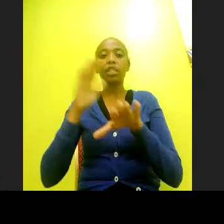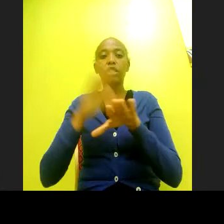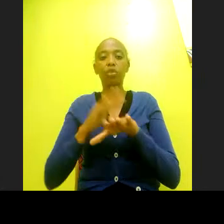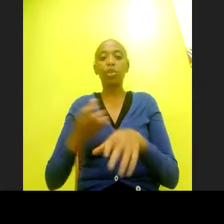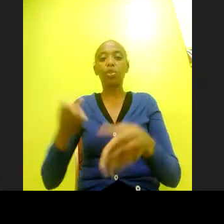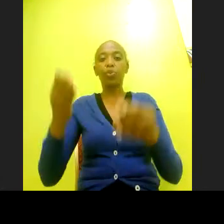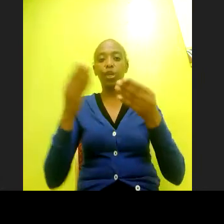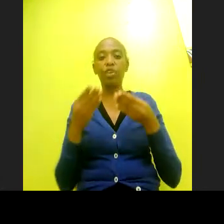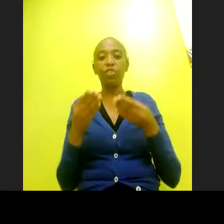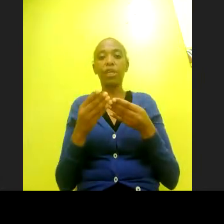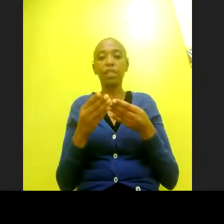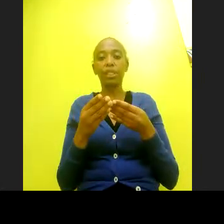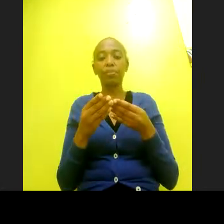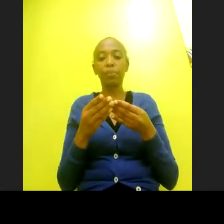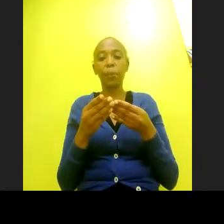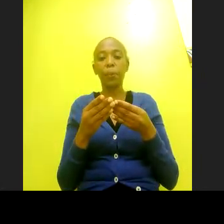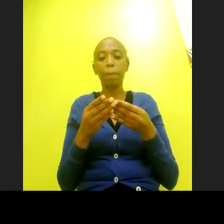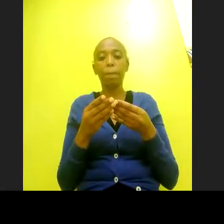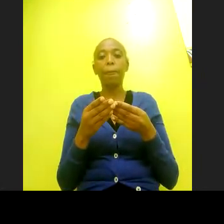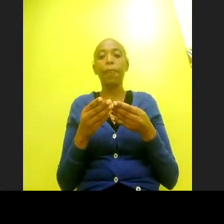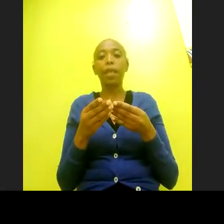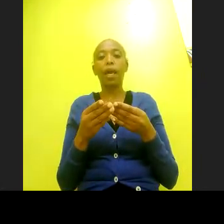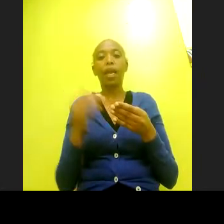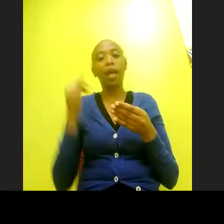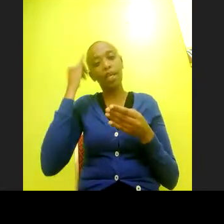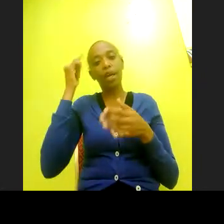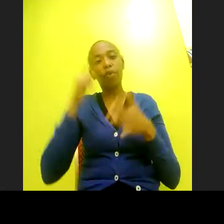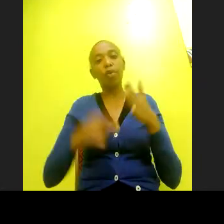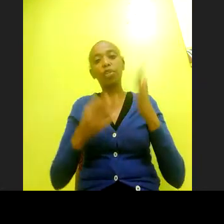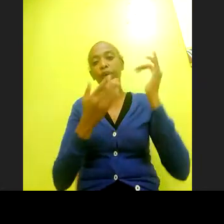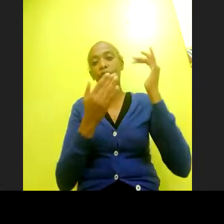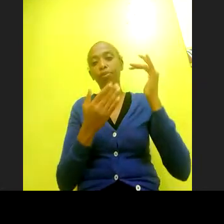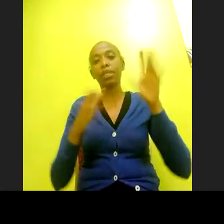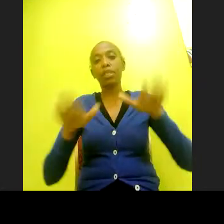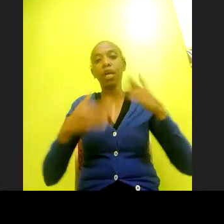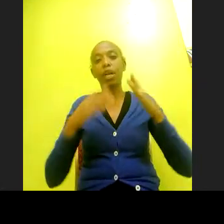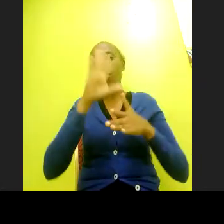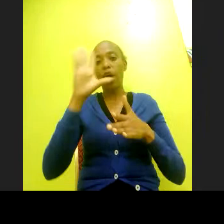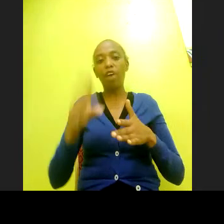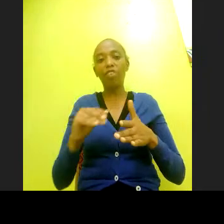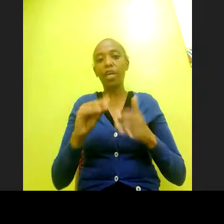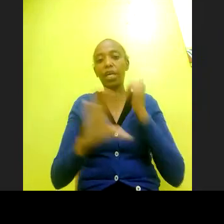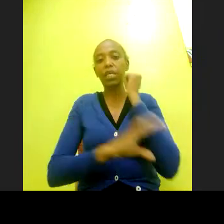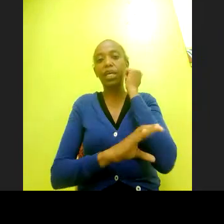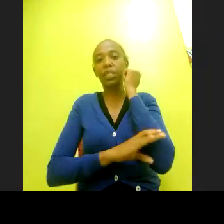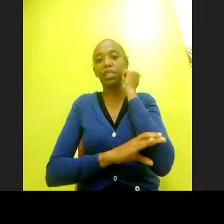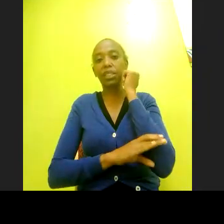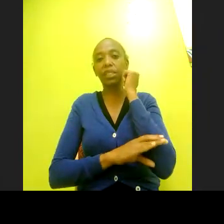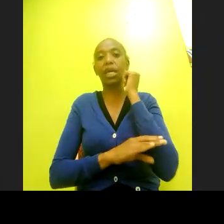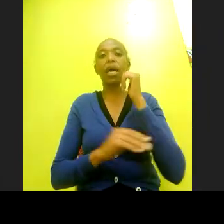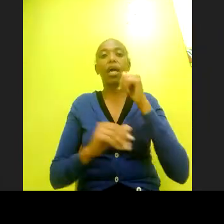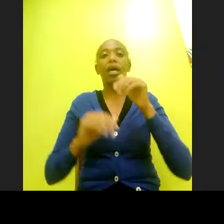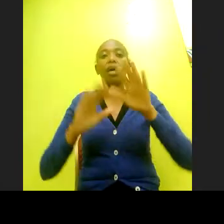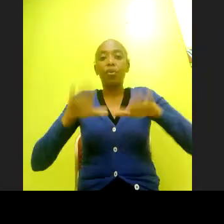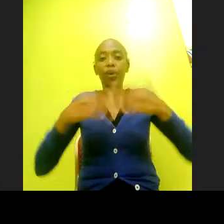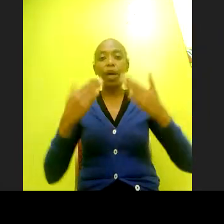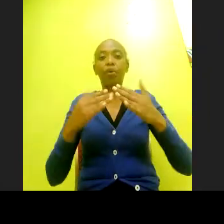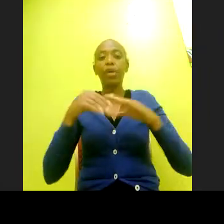sort of, retrospect as to how African countries are faring in relation to care